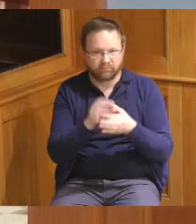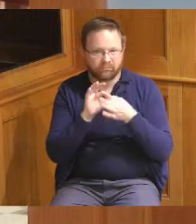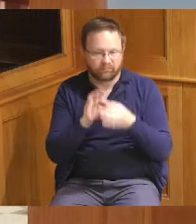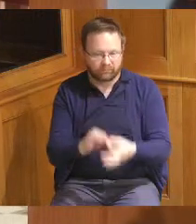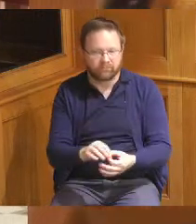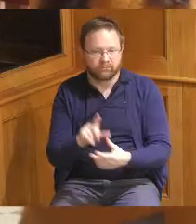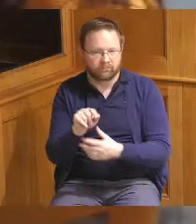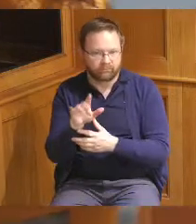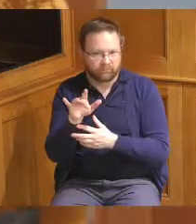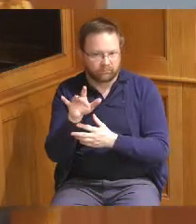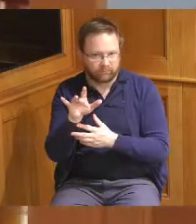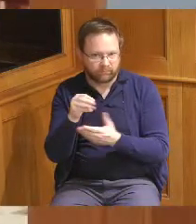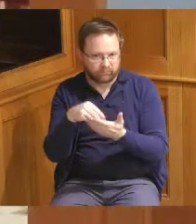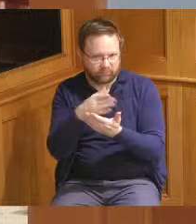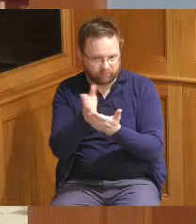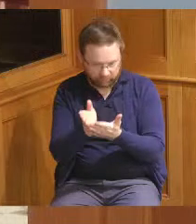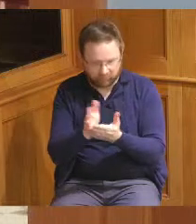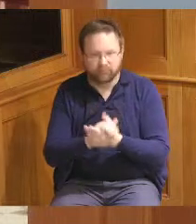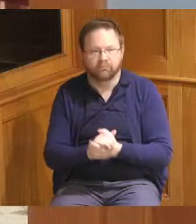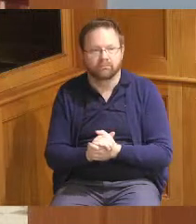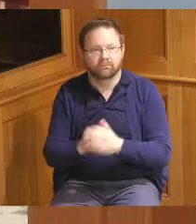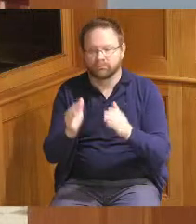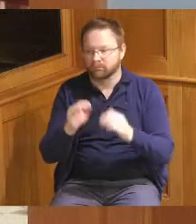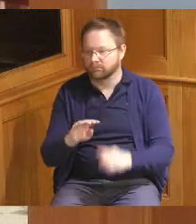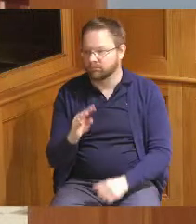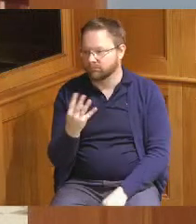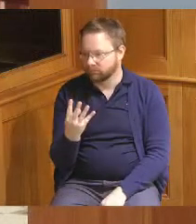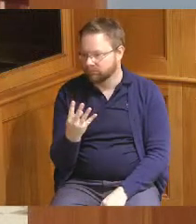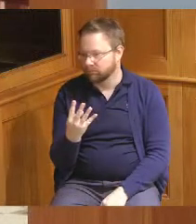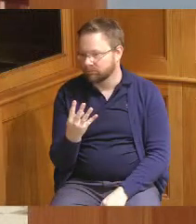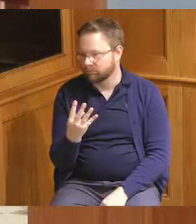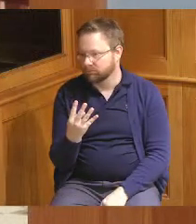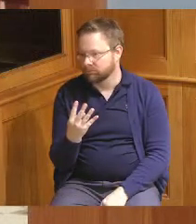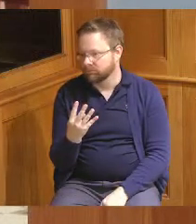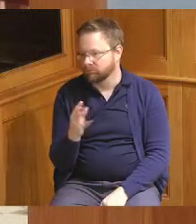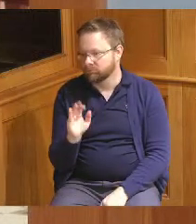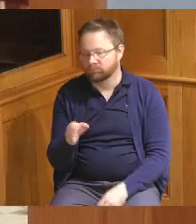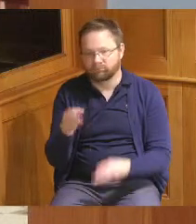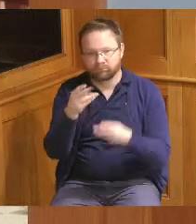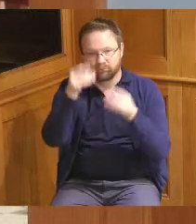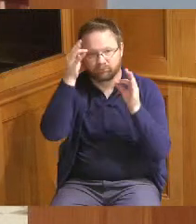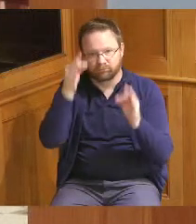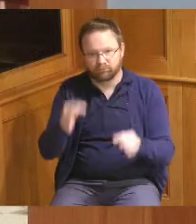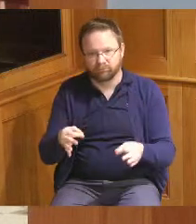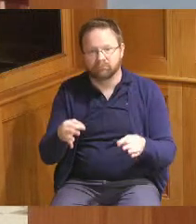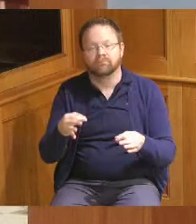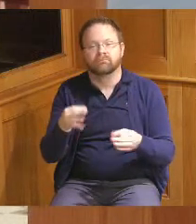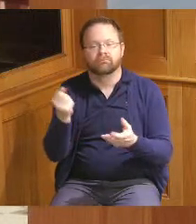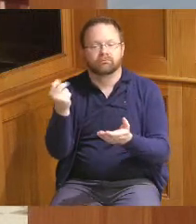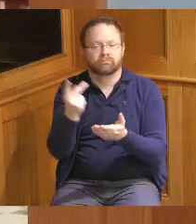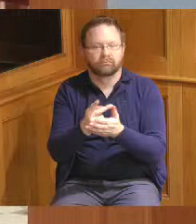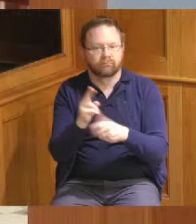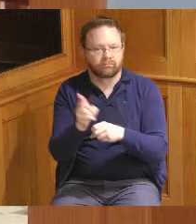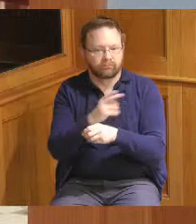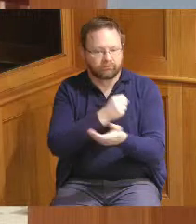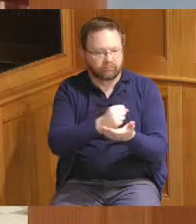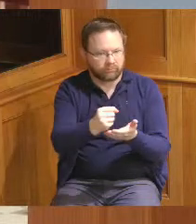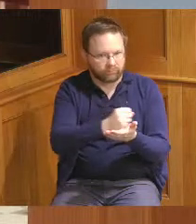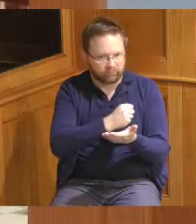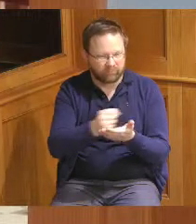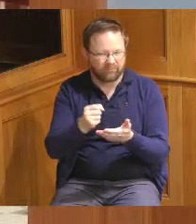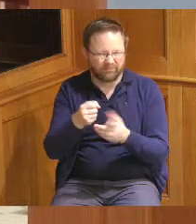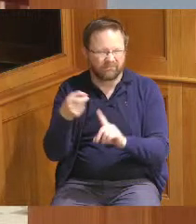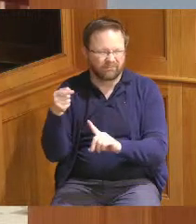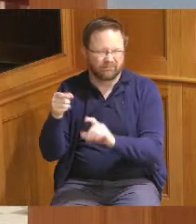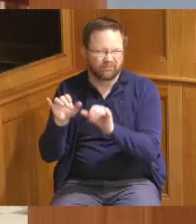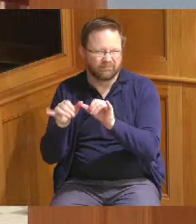recommended budget. Item number 4 is a resolution authorizing the use of a credit card in 2025 for the engineer's